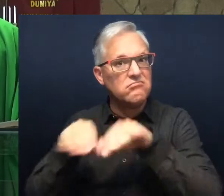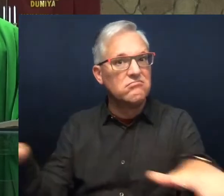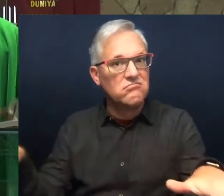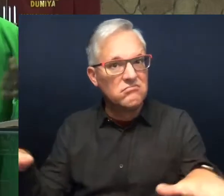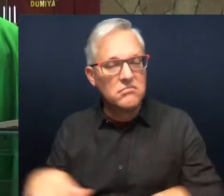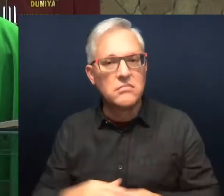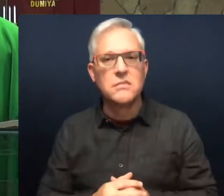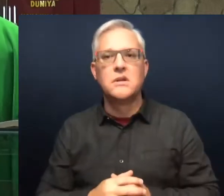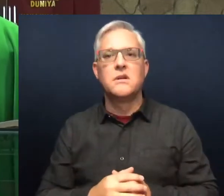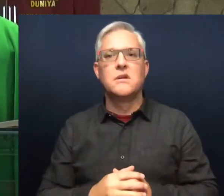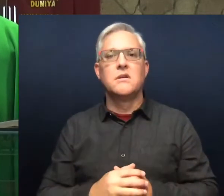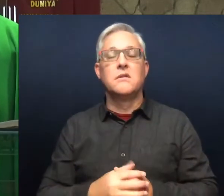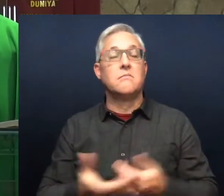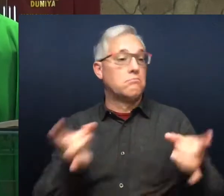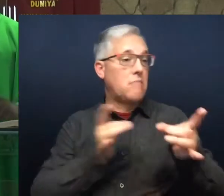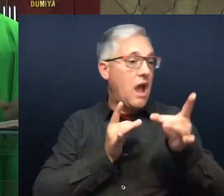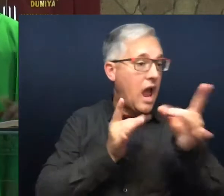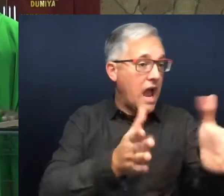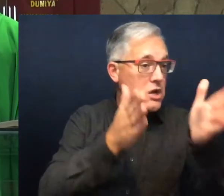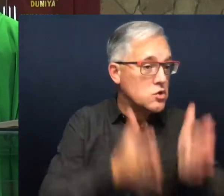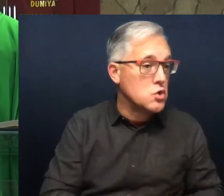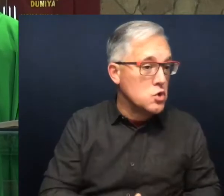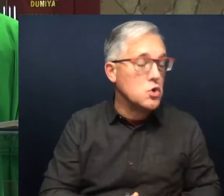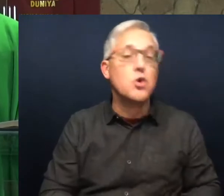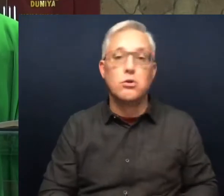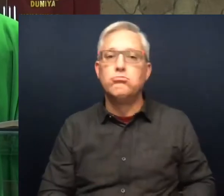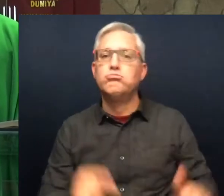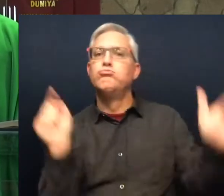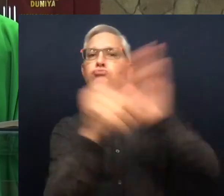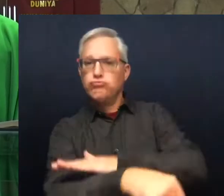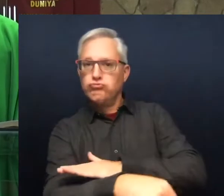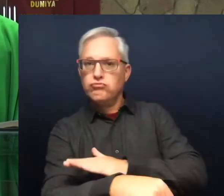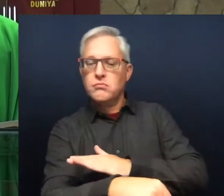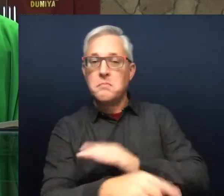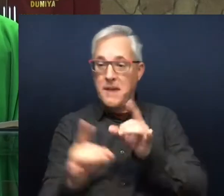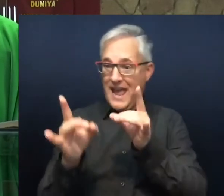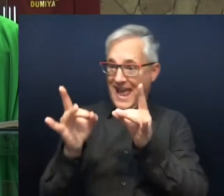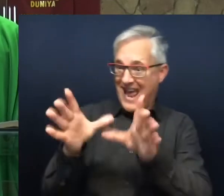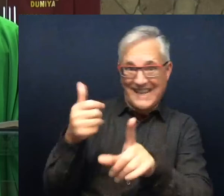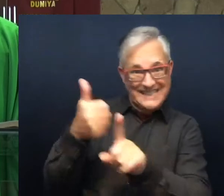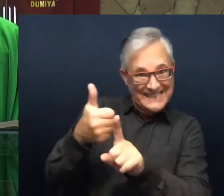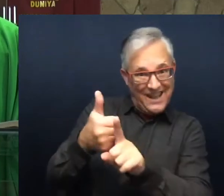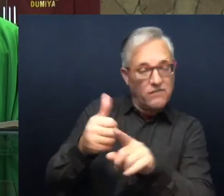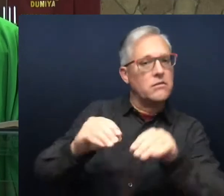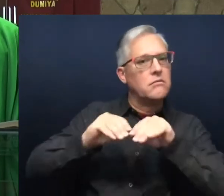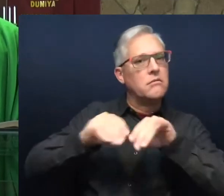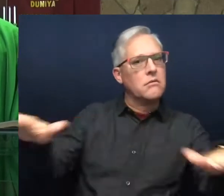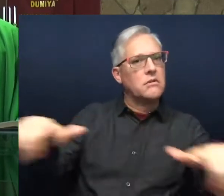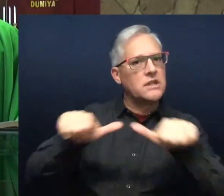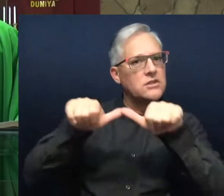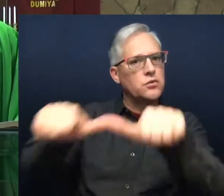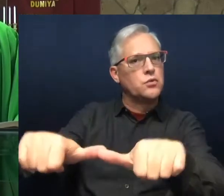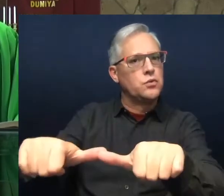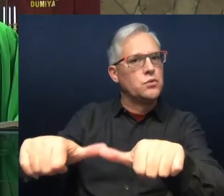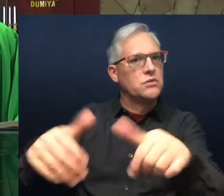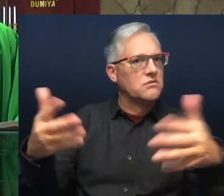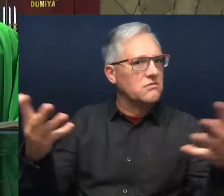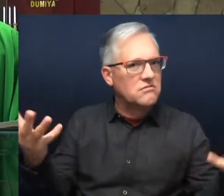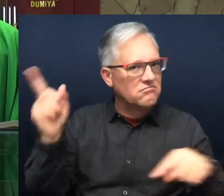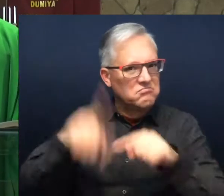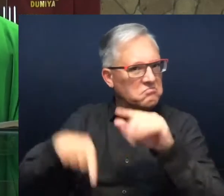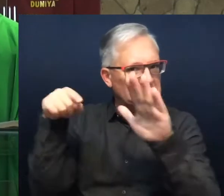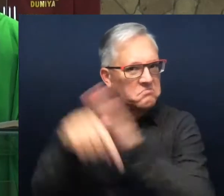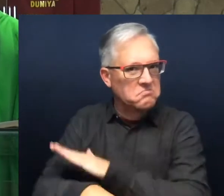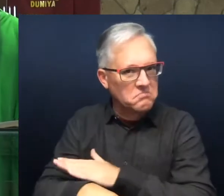violence, you murder the hater, but you do not murder hate. It continues. In fact,